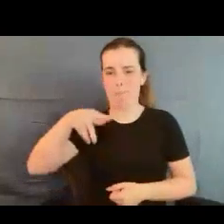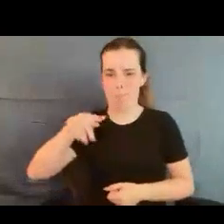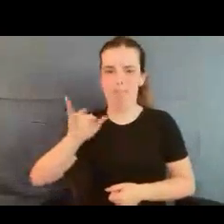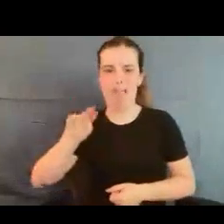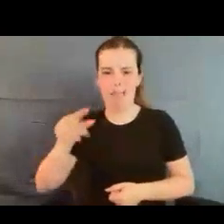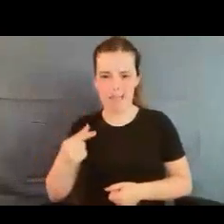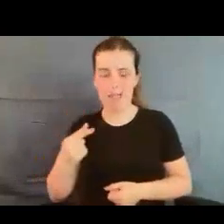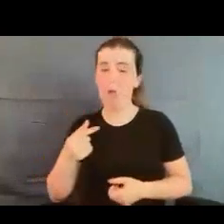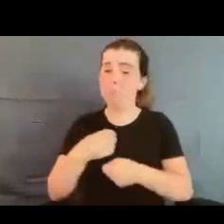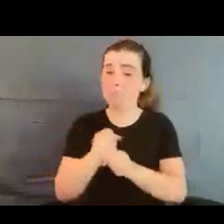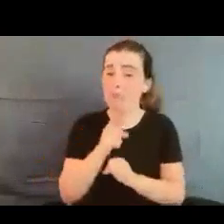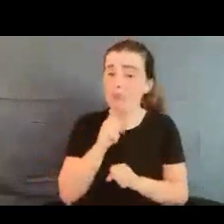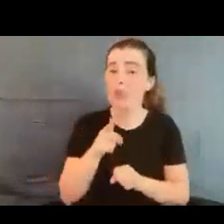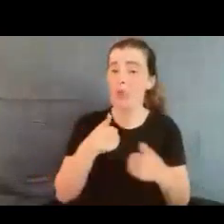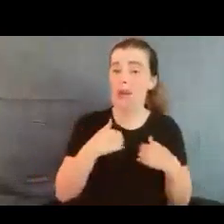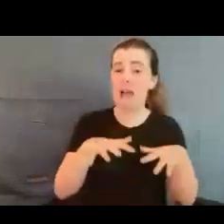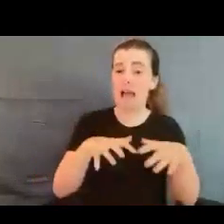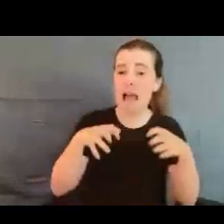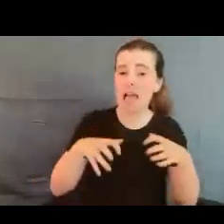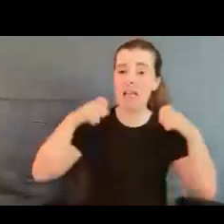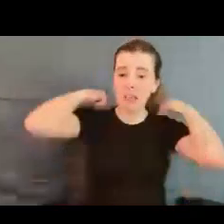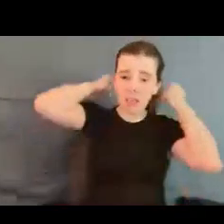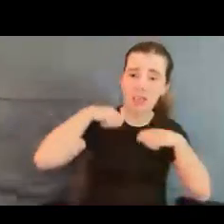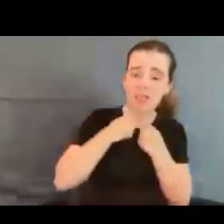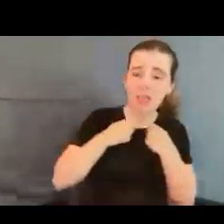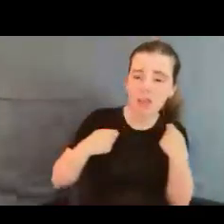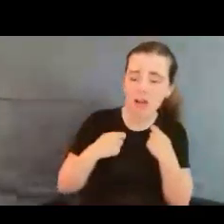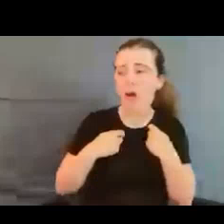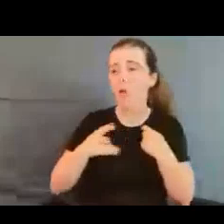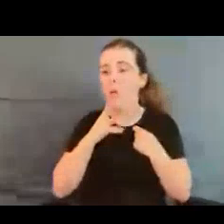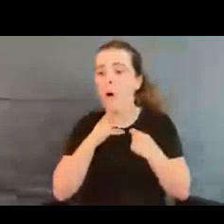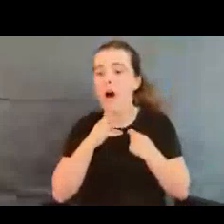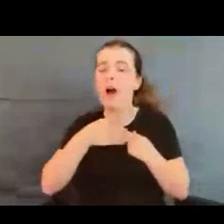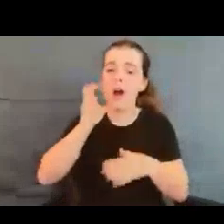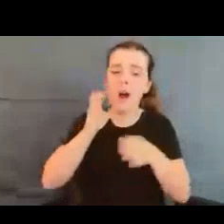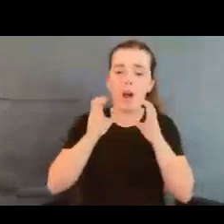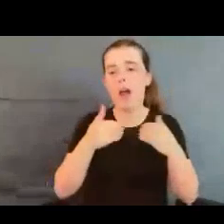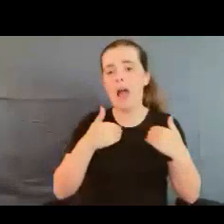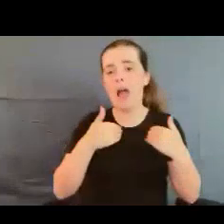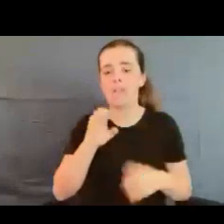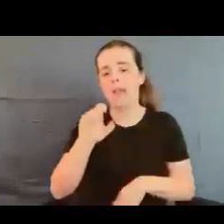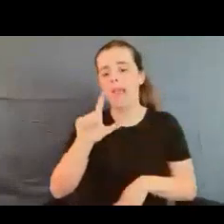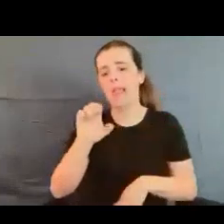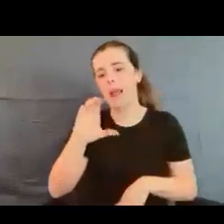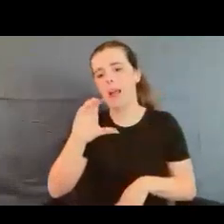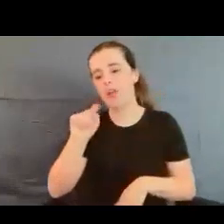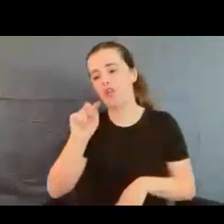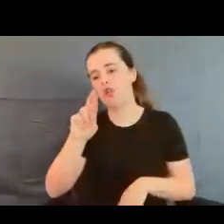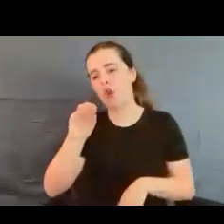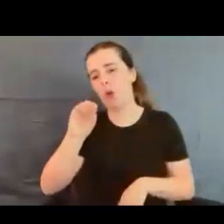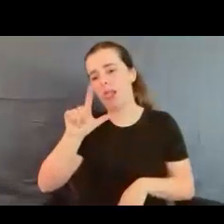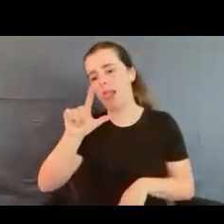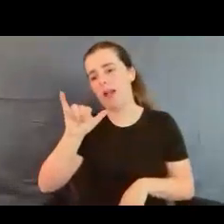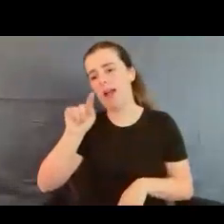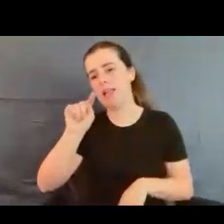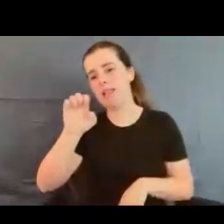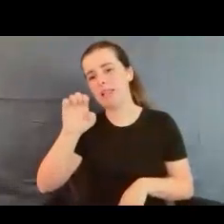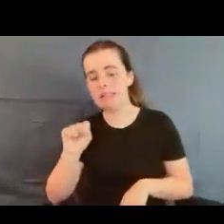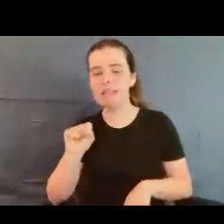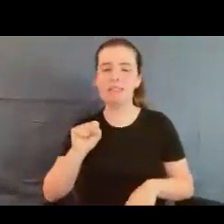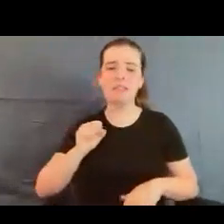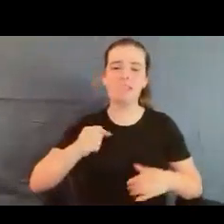like ice around your neck or dunk yourself in water, have electrolytes, make sure you take the fuel, you're on your fueling plan still for the